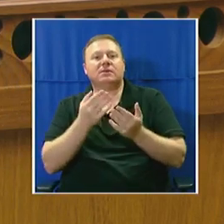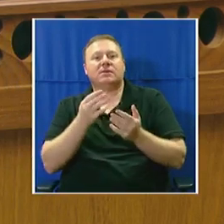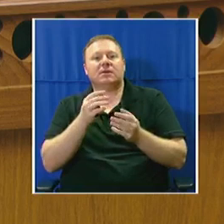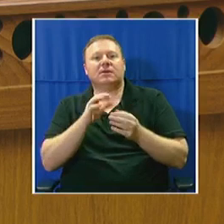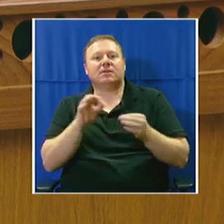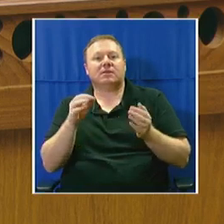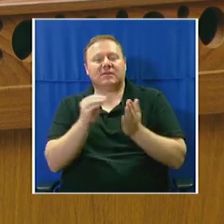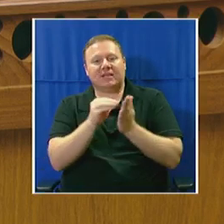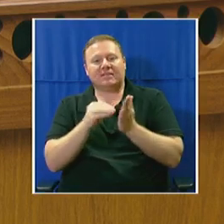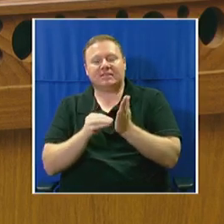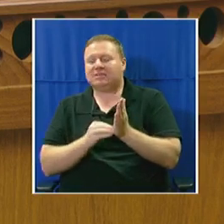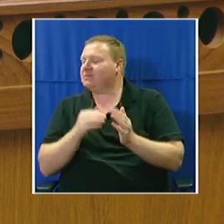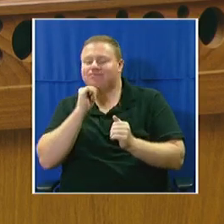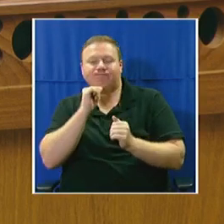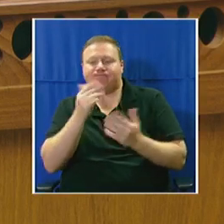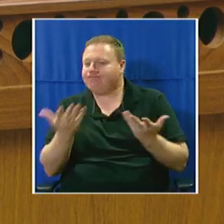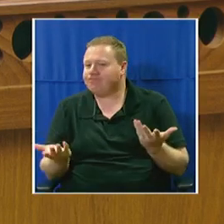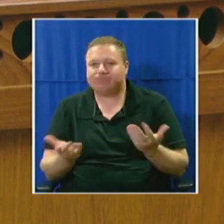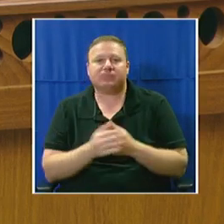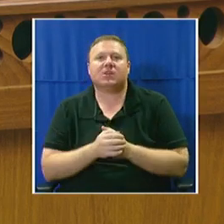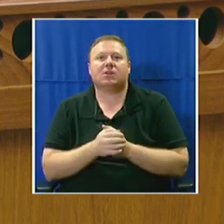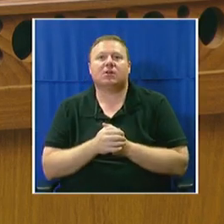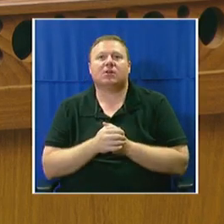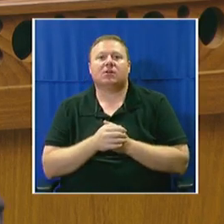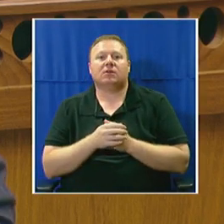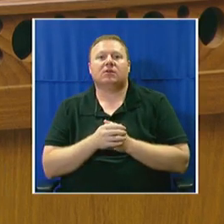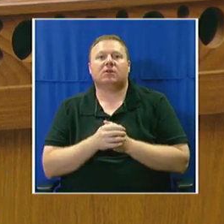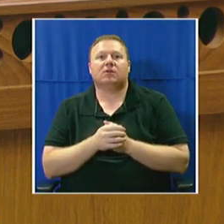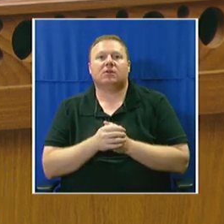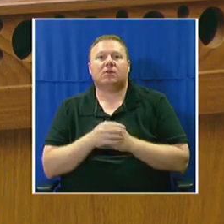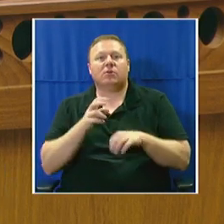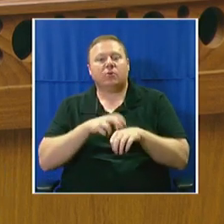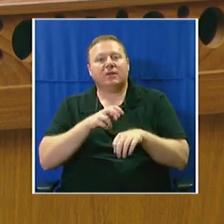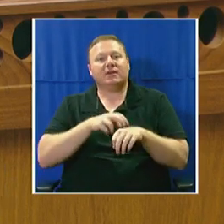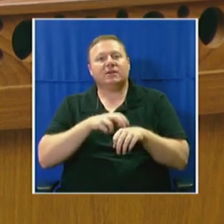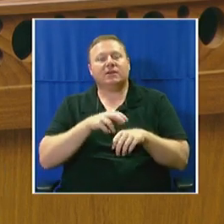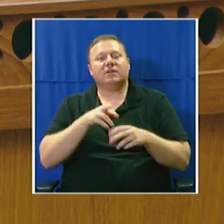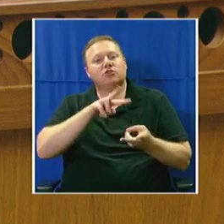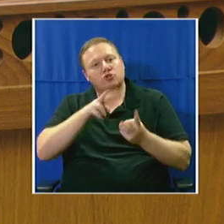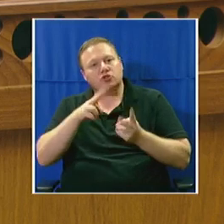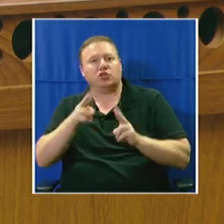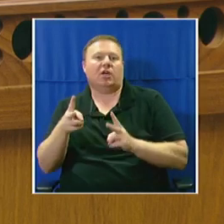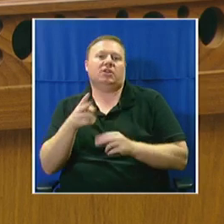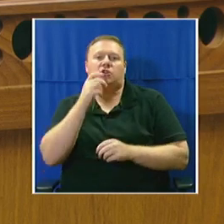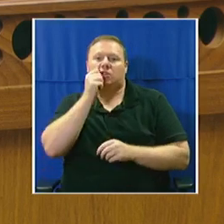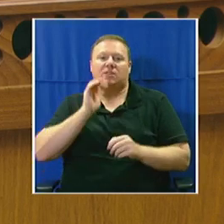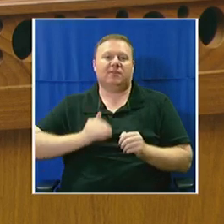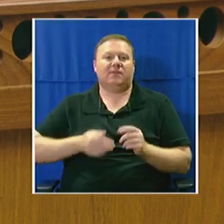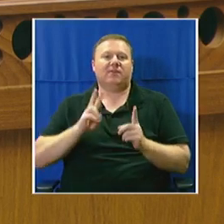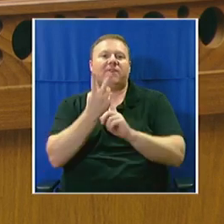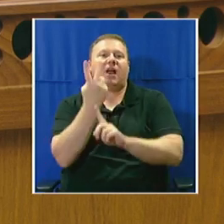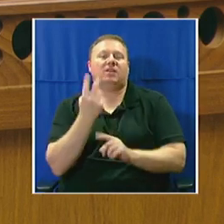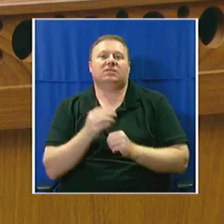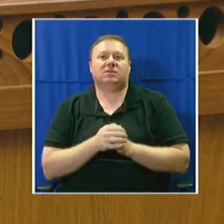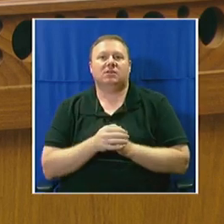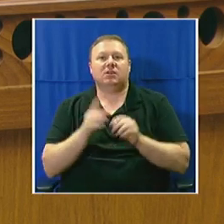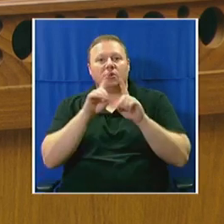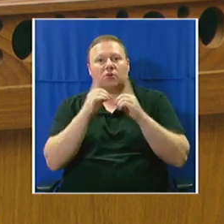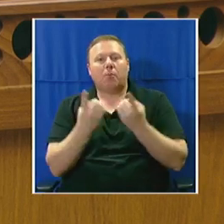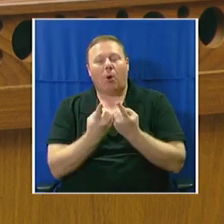availability of rape kits nothing that all crimes against women and children should attract harsher minimum